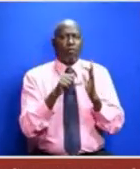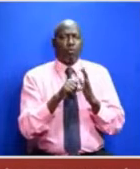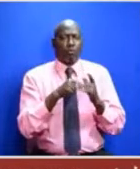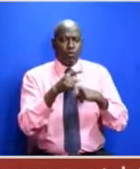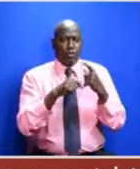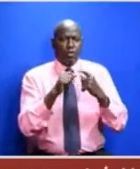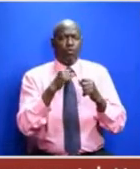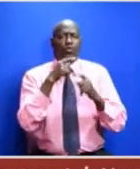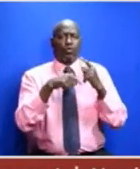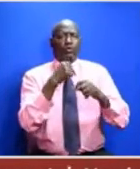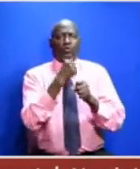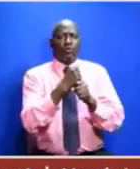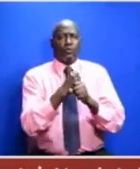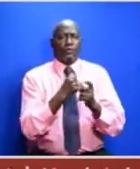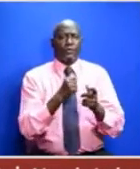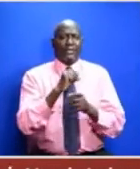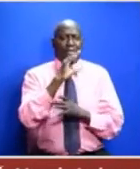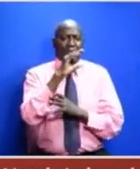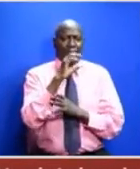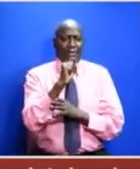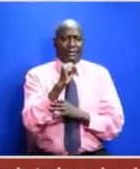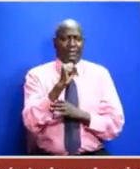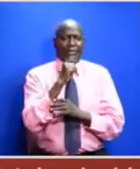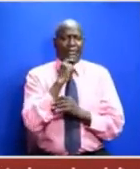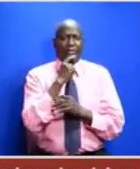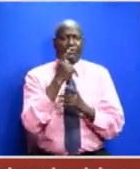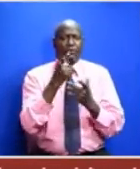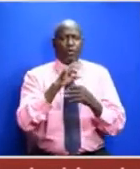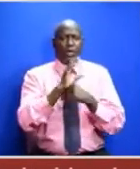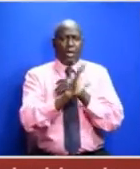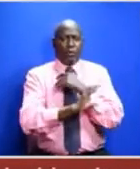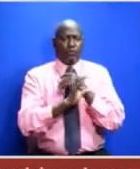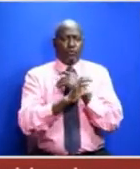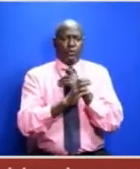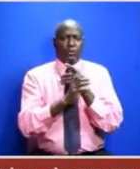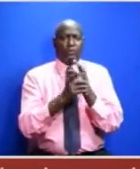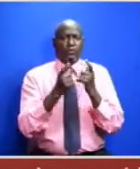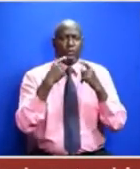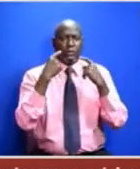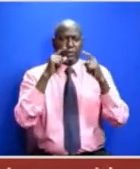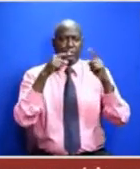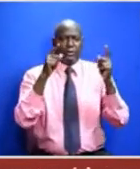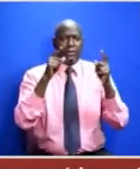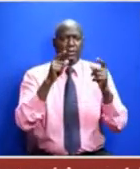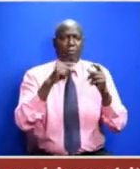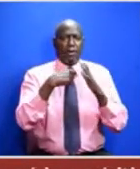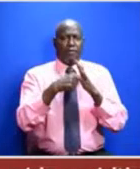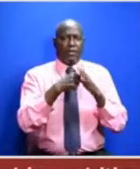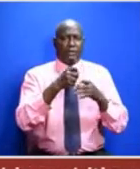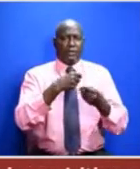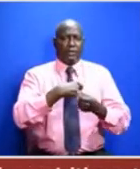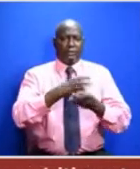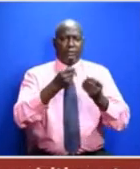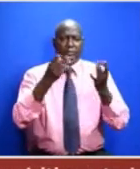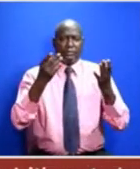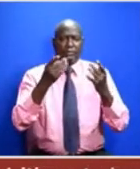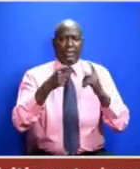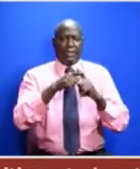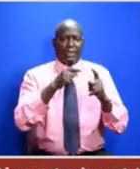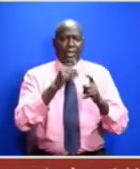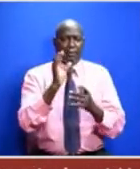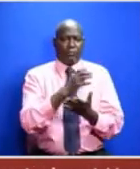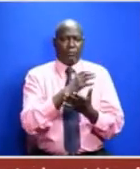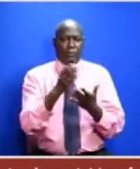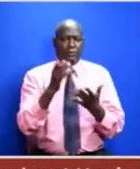exists. The CS has said for the country to succeed in suppressing the manufacture, distribution and sale and consumption of killer